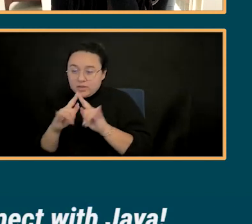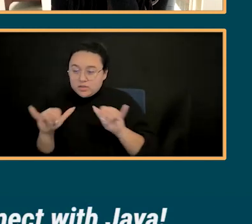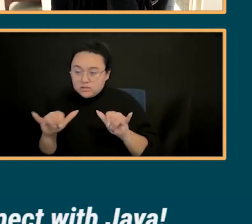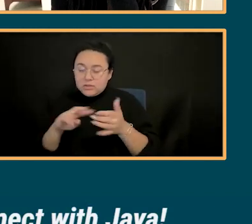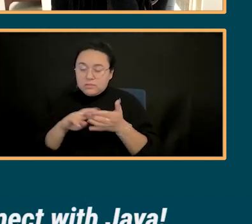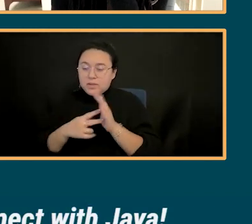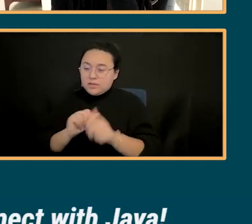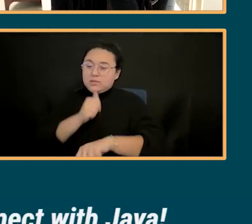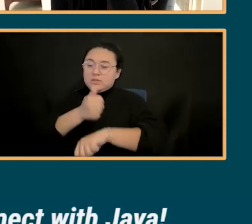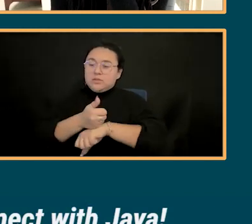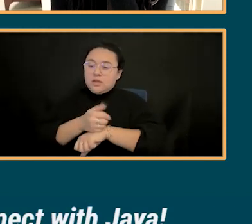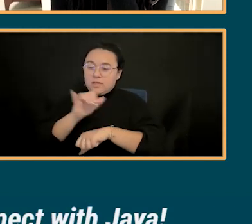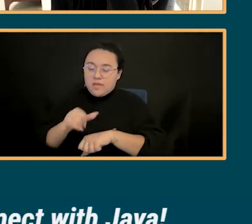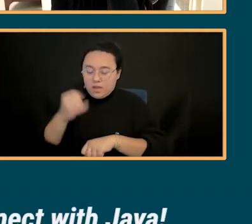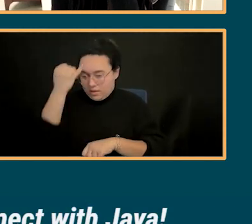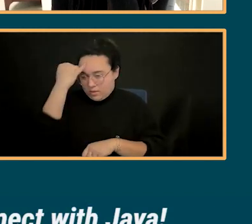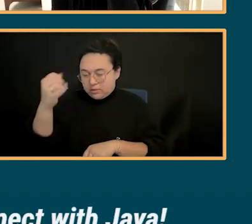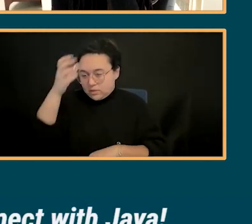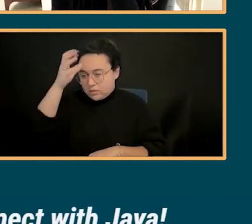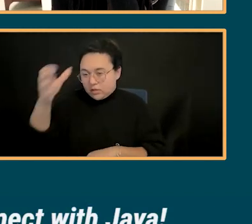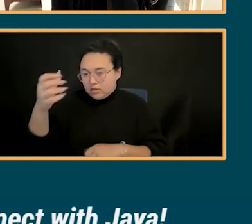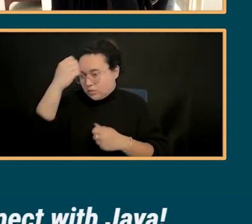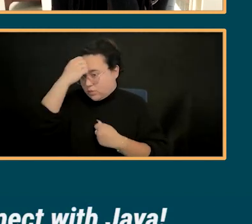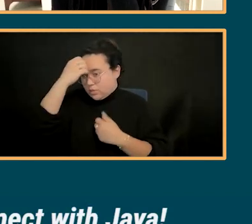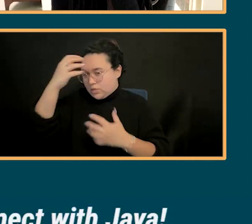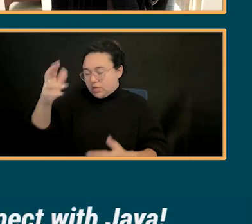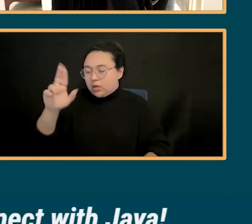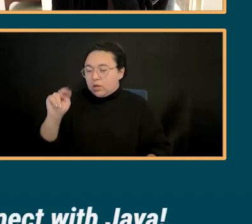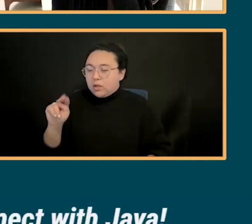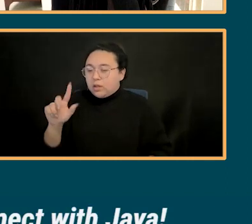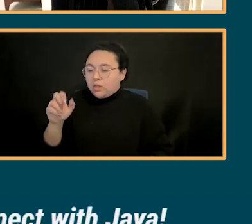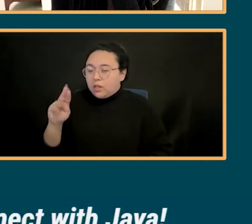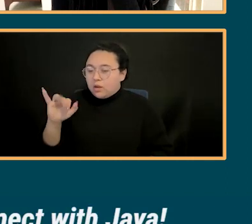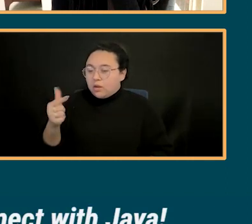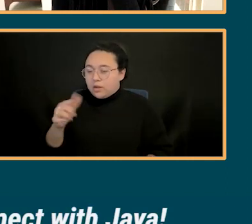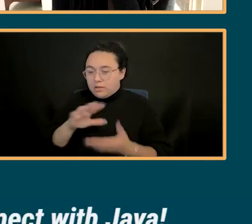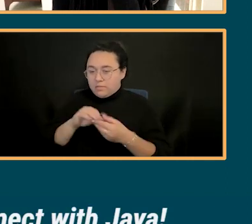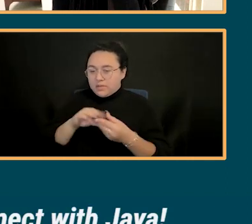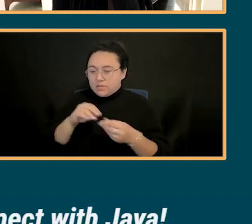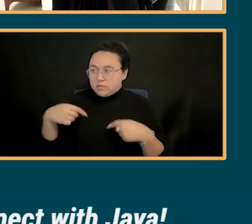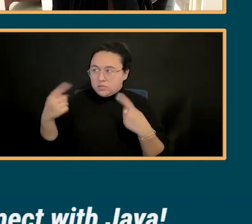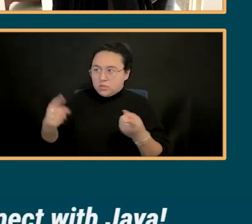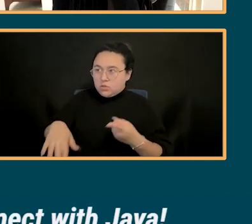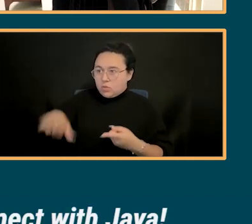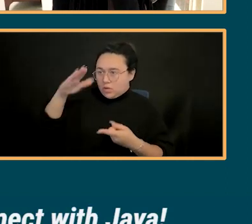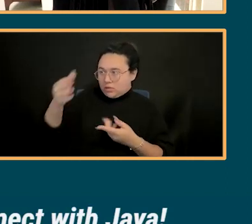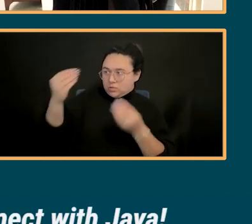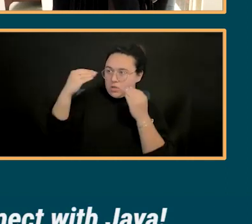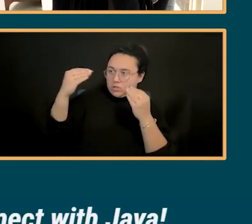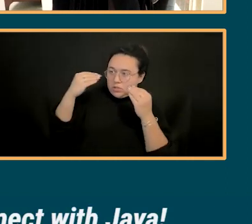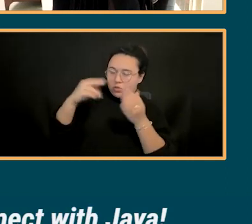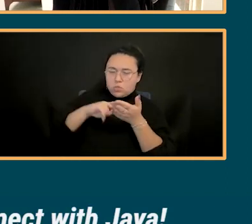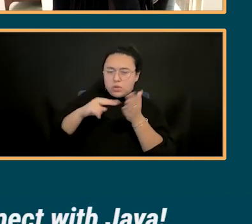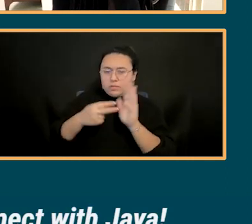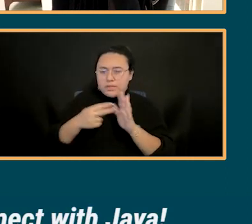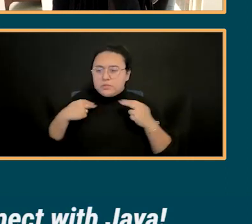forth that in motion about unlearning the messages I received about what it means to